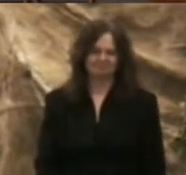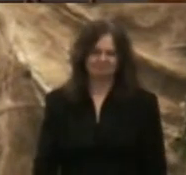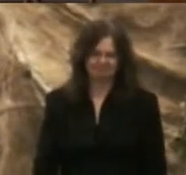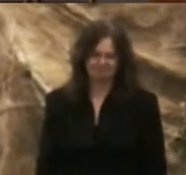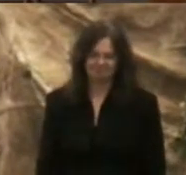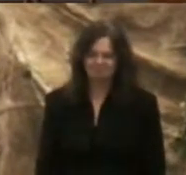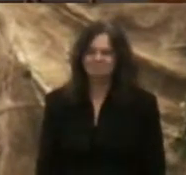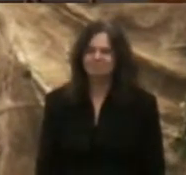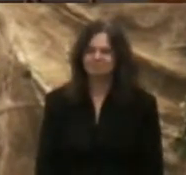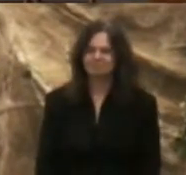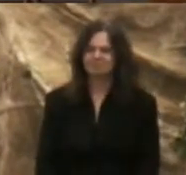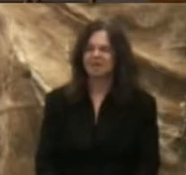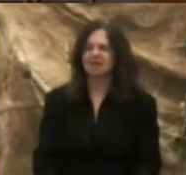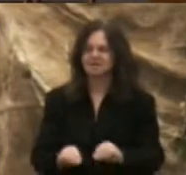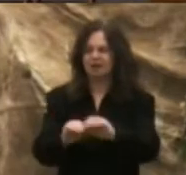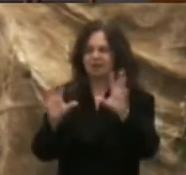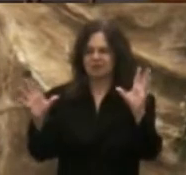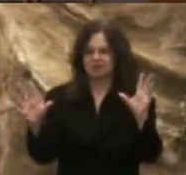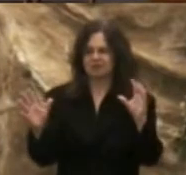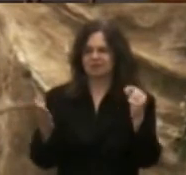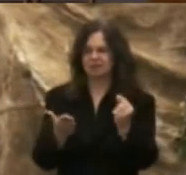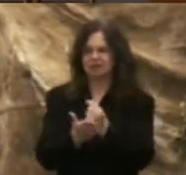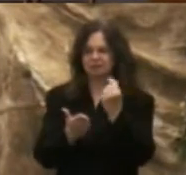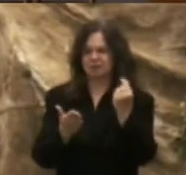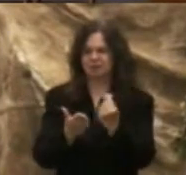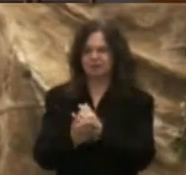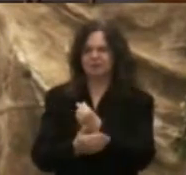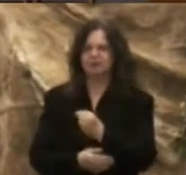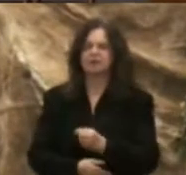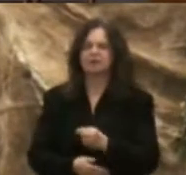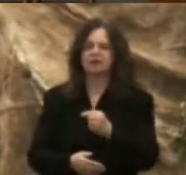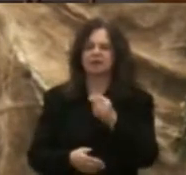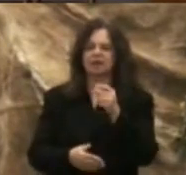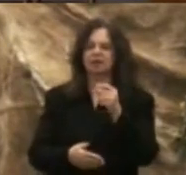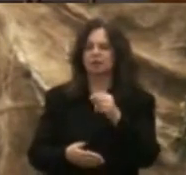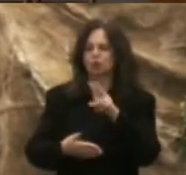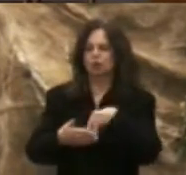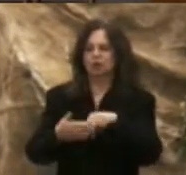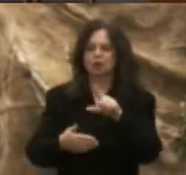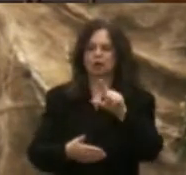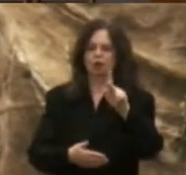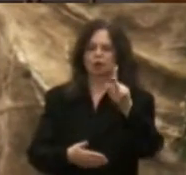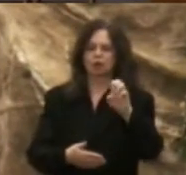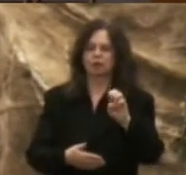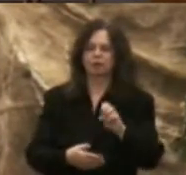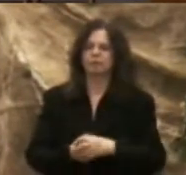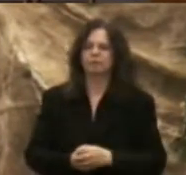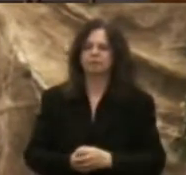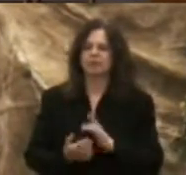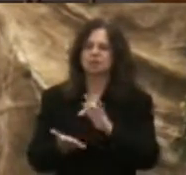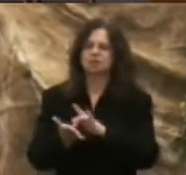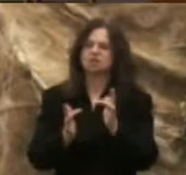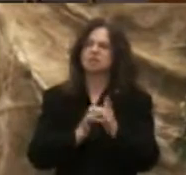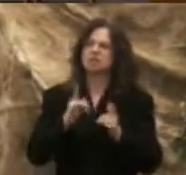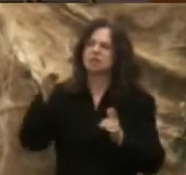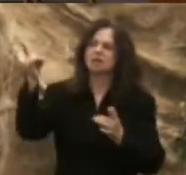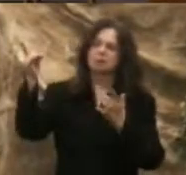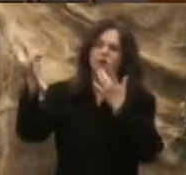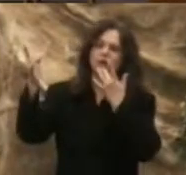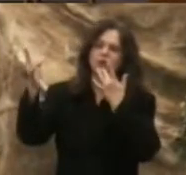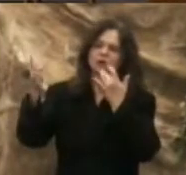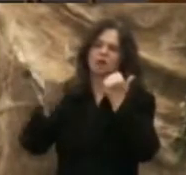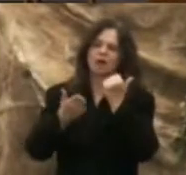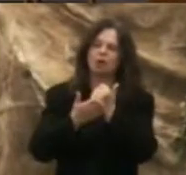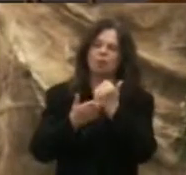It is clear in the Gospel of Luke that Jesus has a preference for helping the poor.